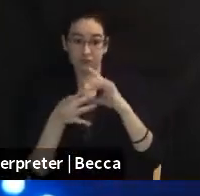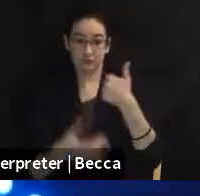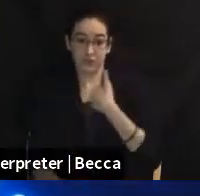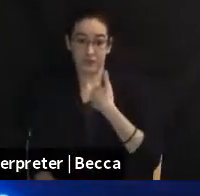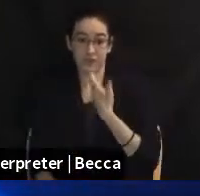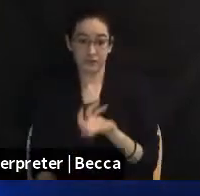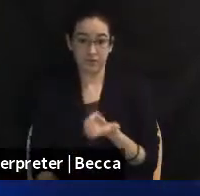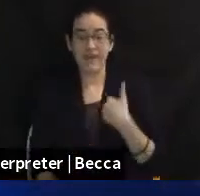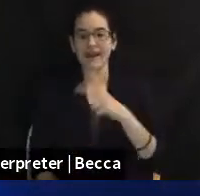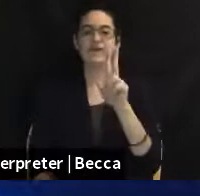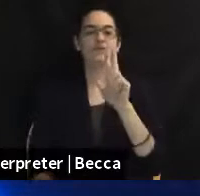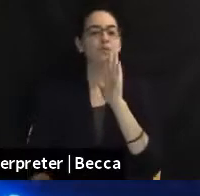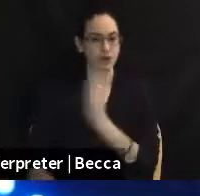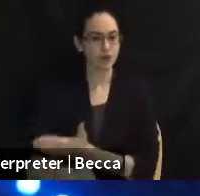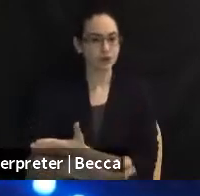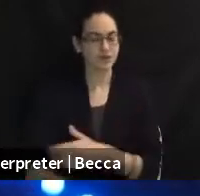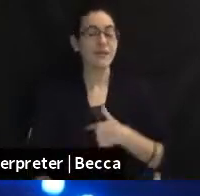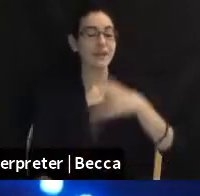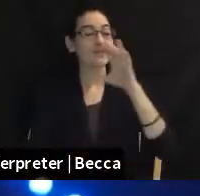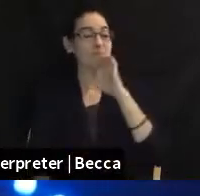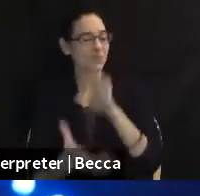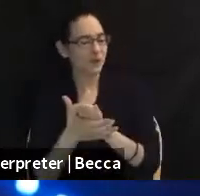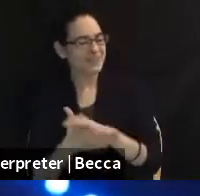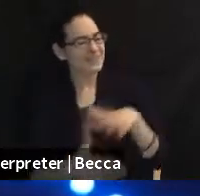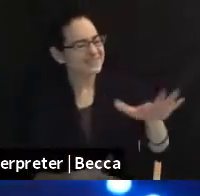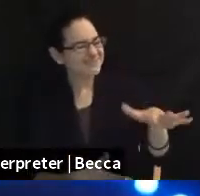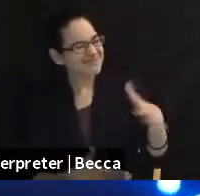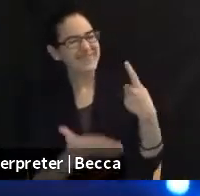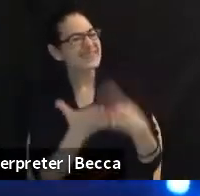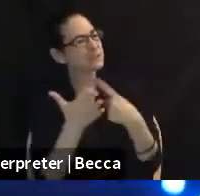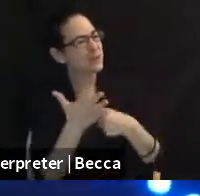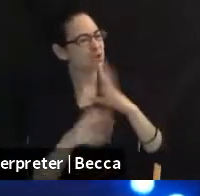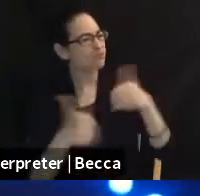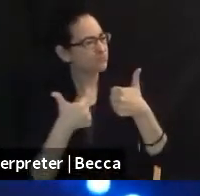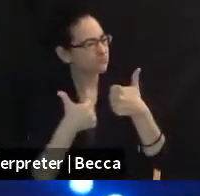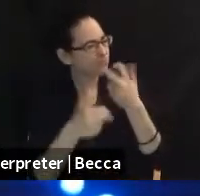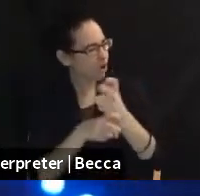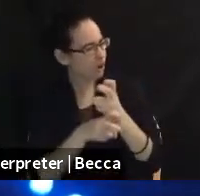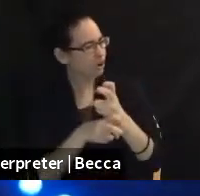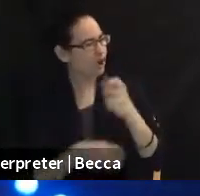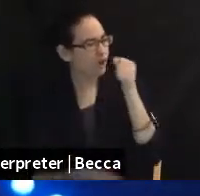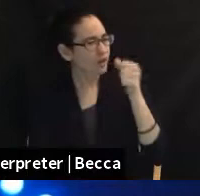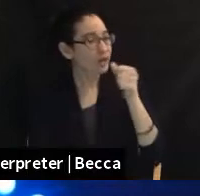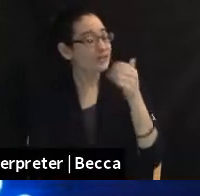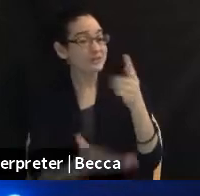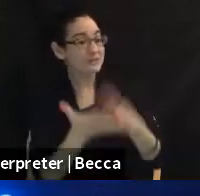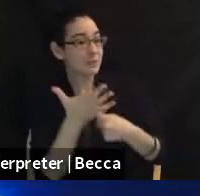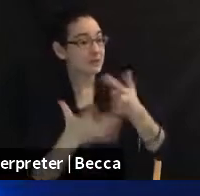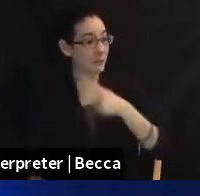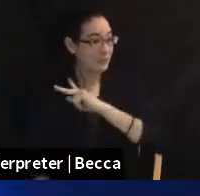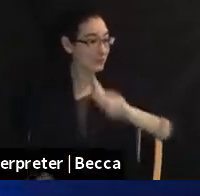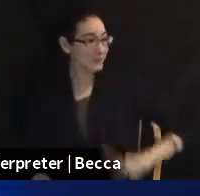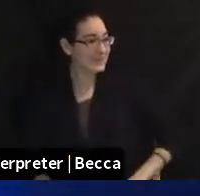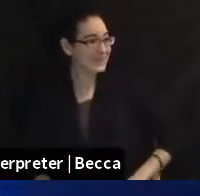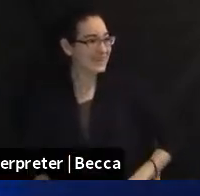have three daughters. And my wife's like, you know, sometimes you're kind of hard on the girls. You know, sometimes they want to be your princess. I'm like, nobody's going to treat them like